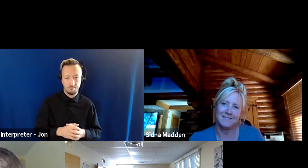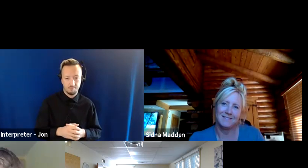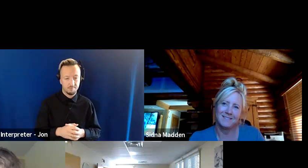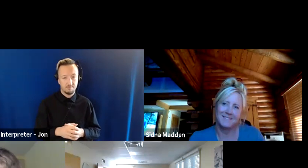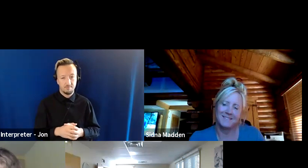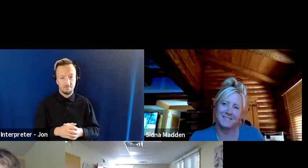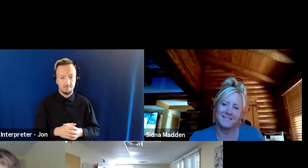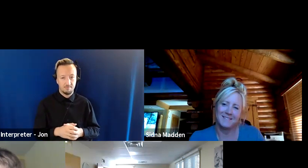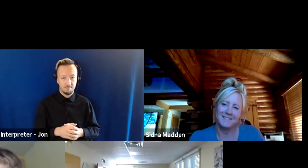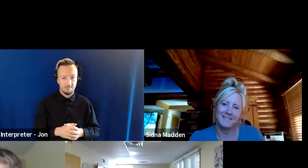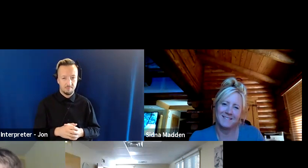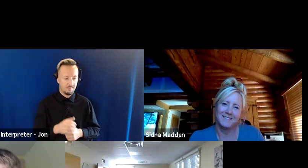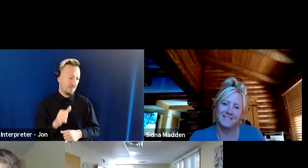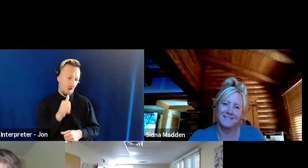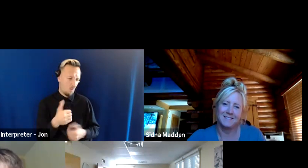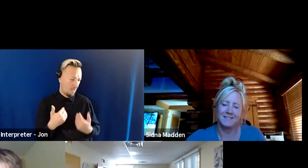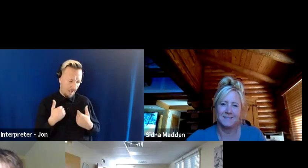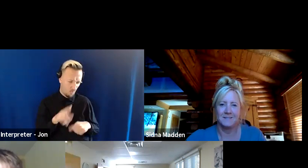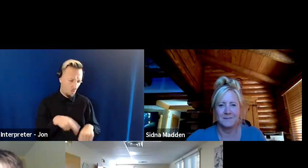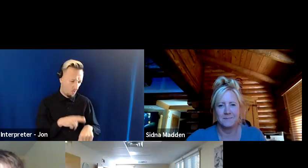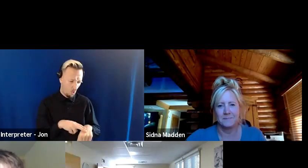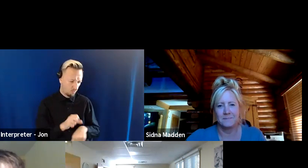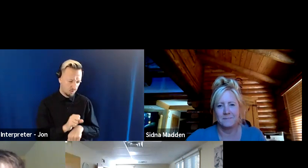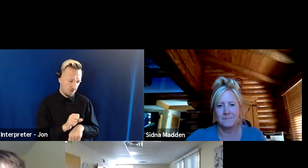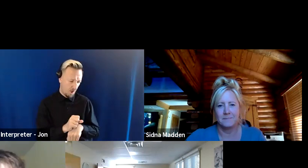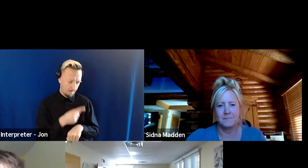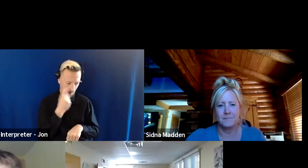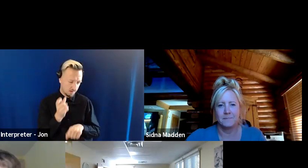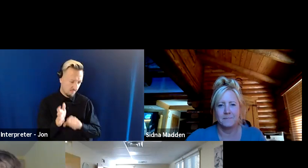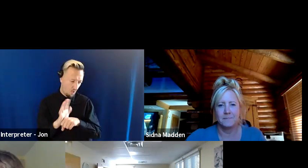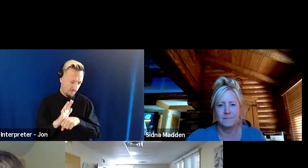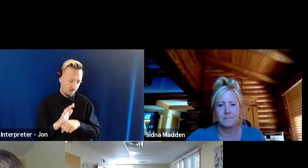I don't really have a normal job as of now because of COVID, but